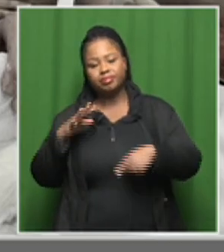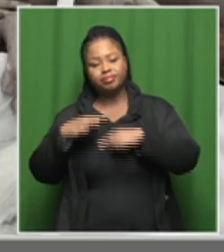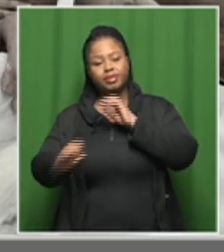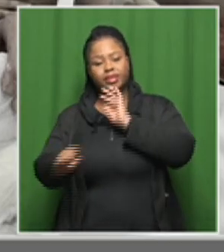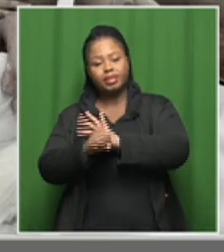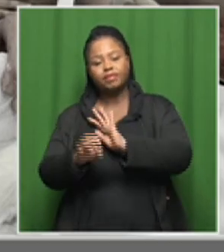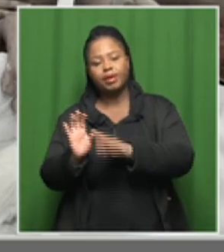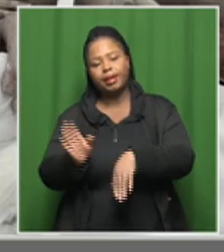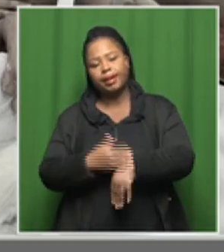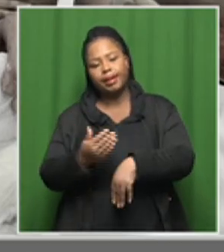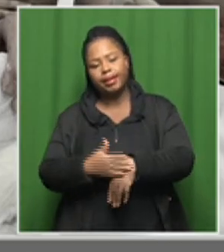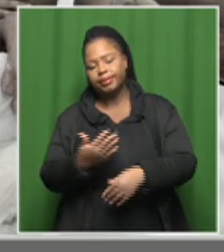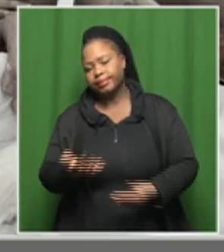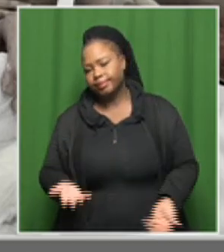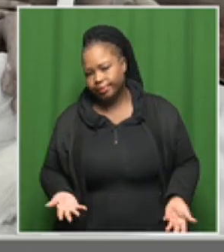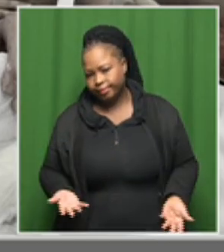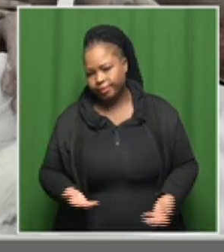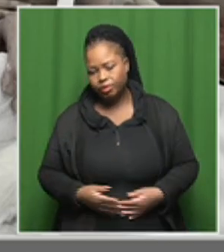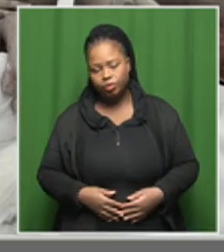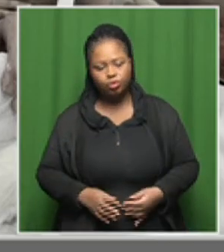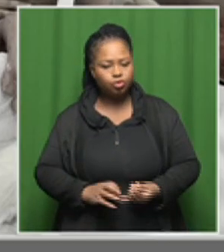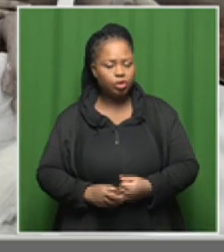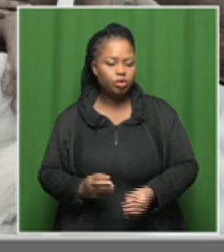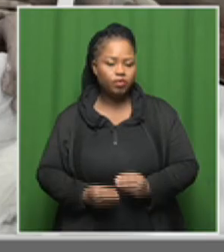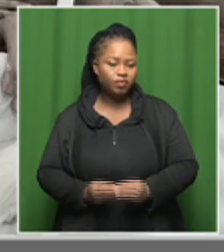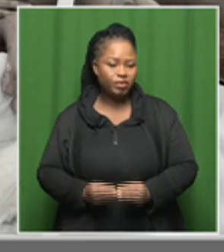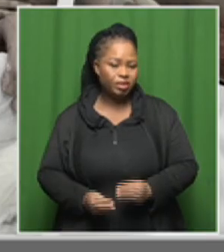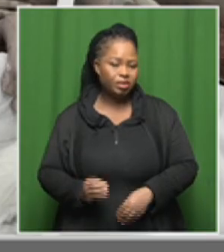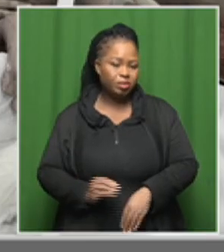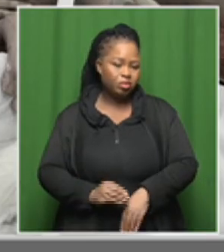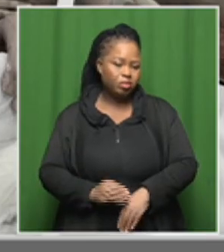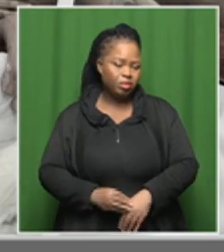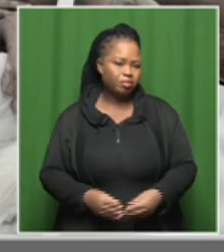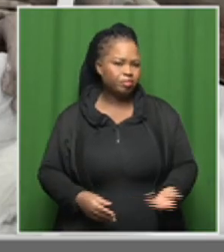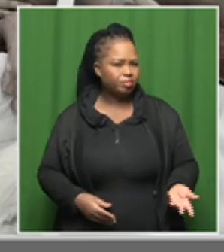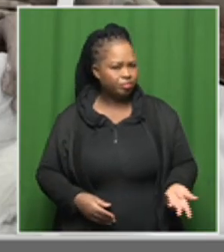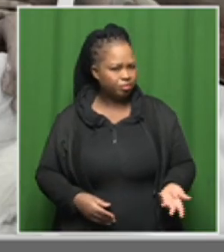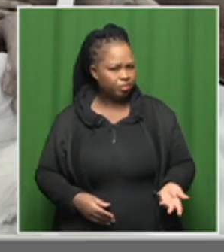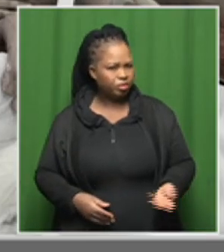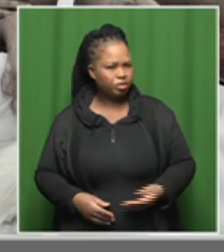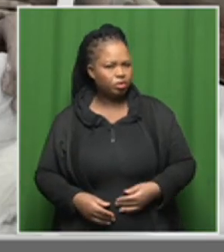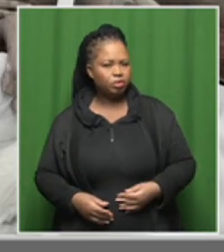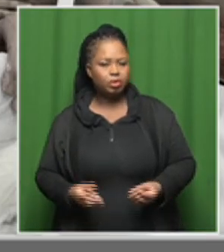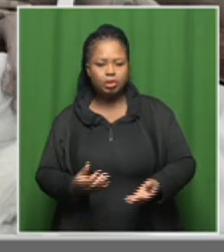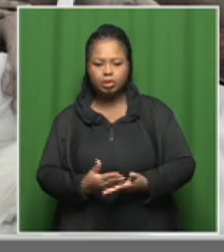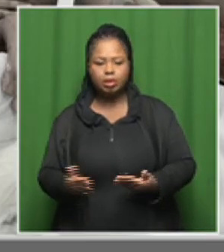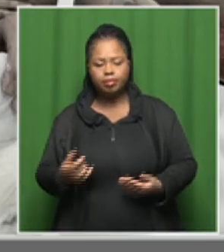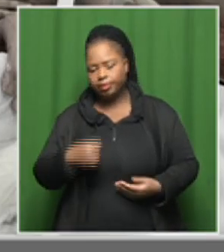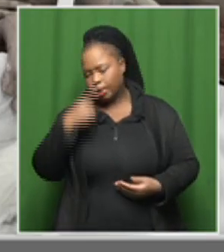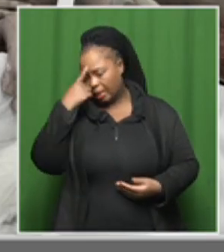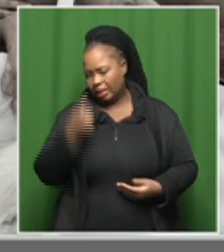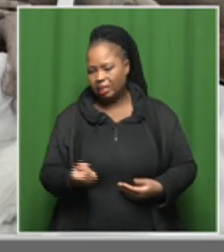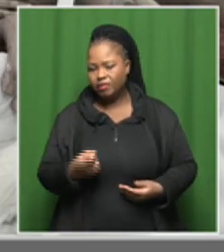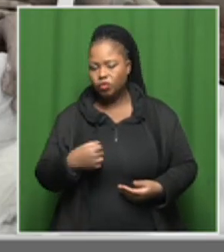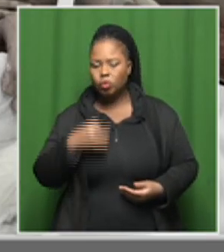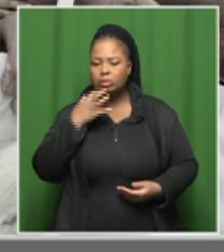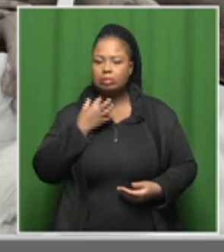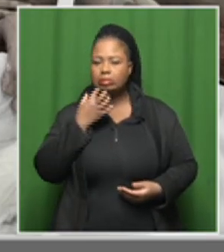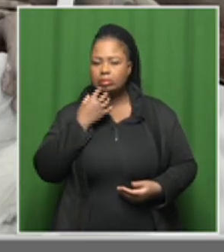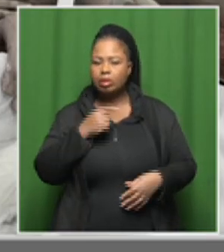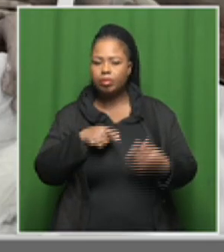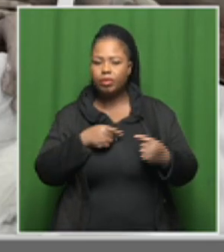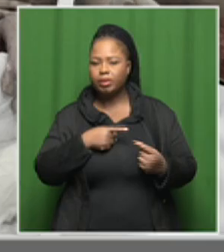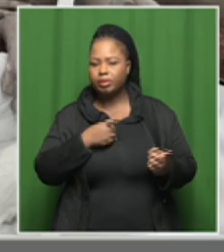and then, to try and fix that up is a problem. And I imagine there's a lot of misconceptions and myths around clubfoot as